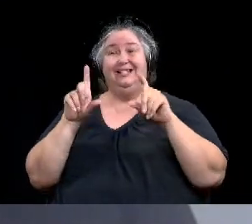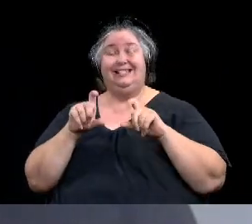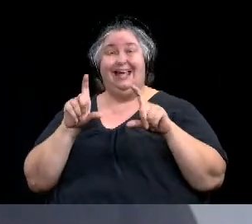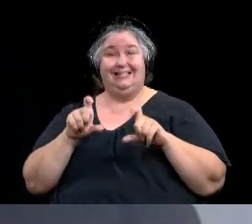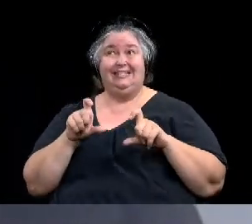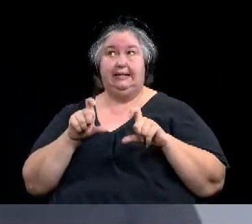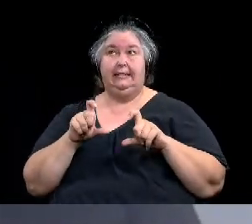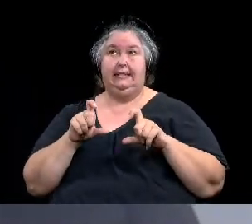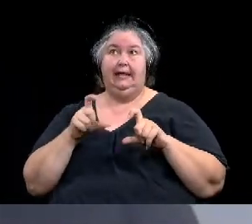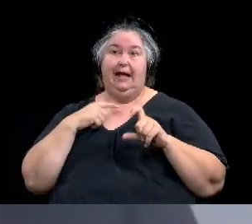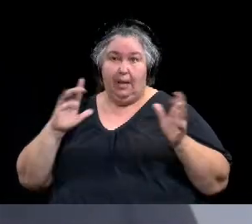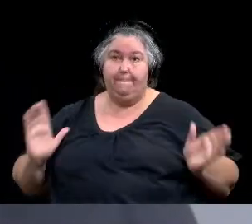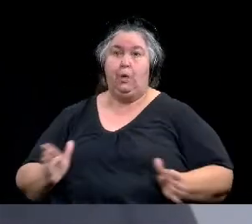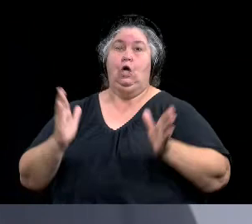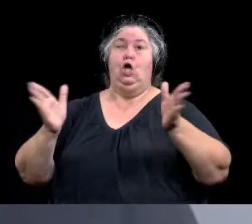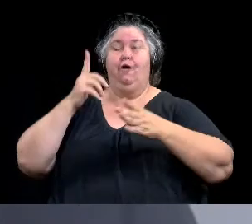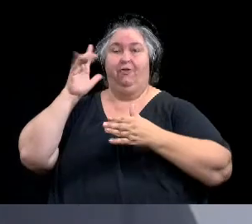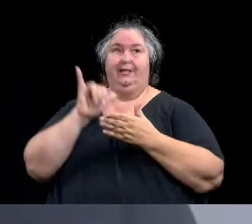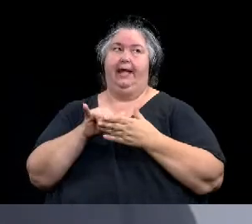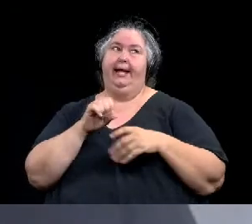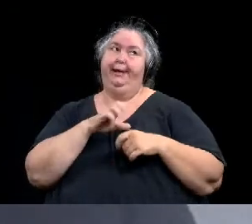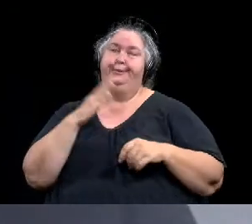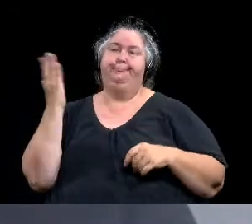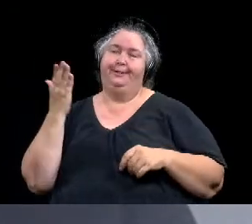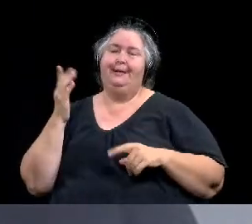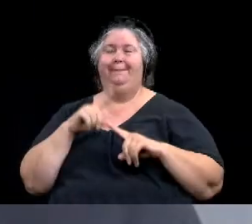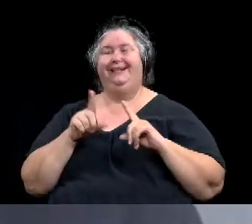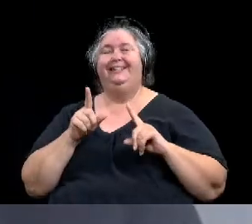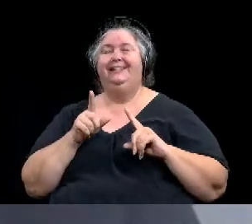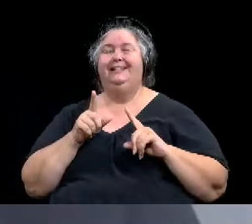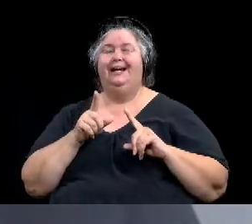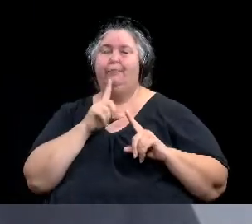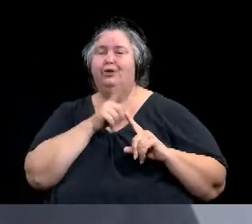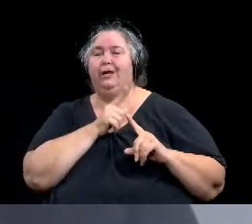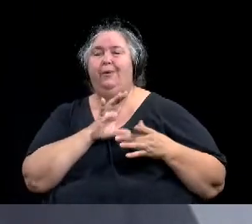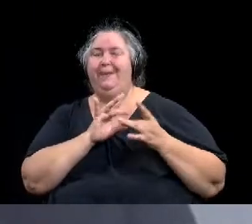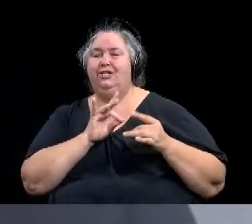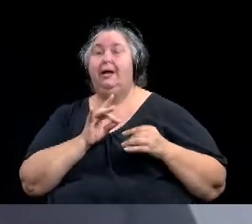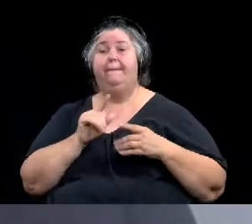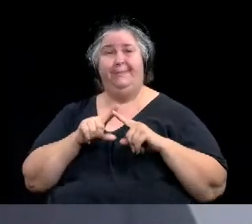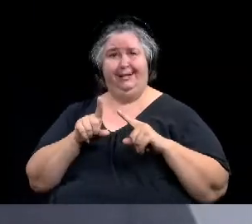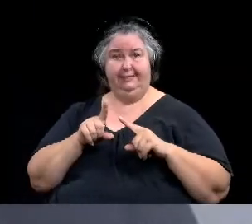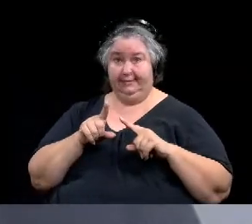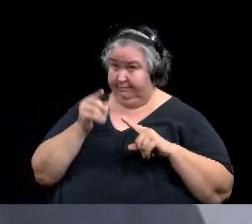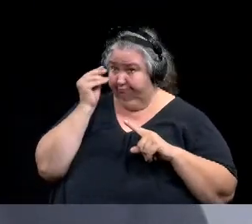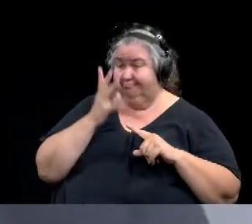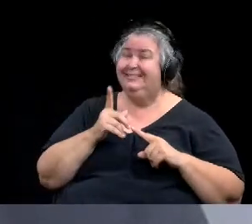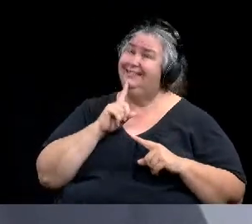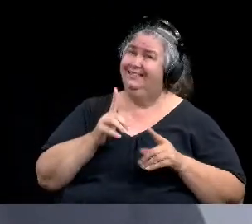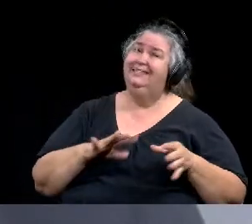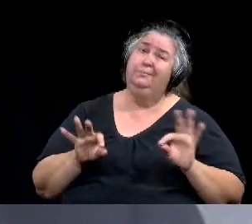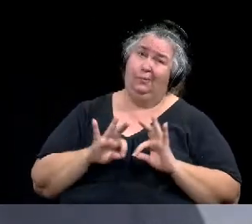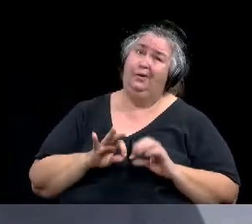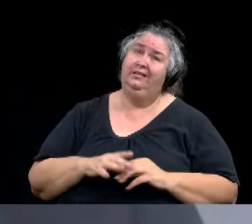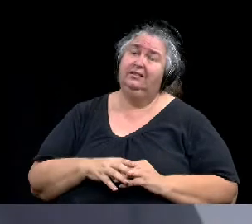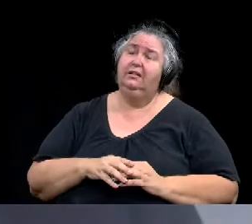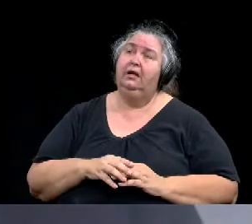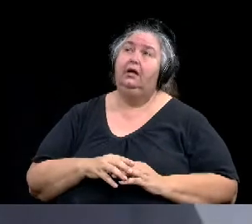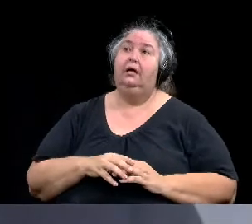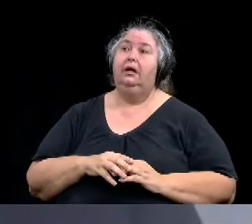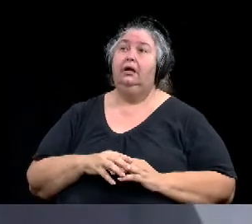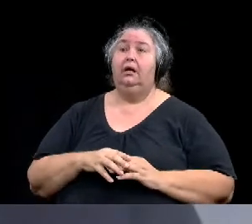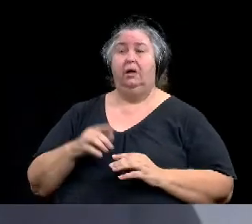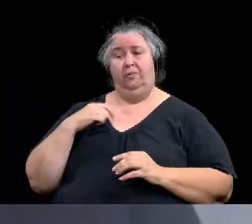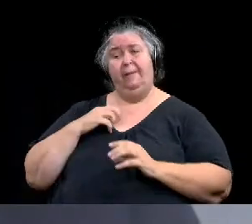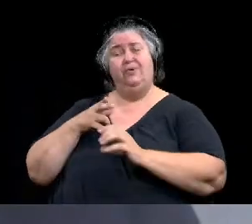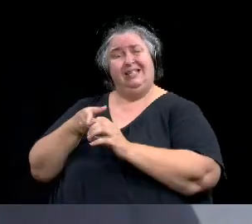around that, I'm sure, in his presentation. But it is important that we not only participate